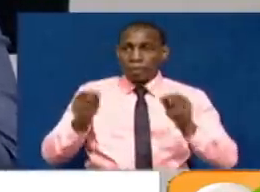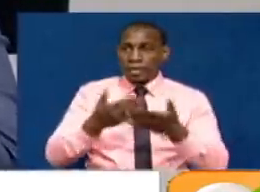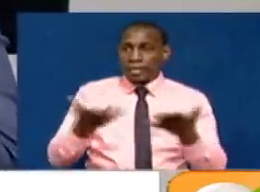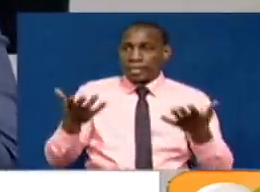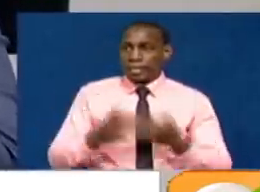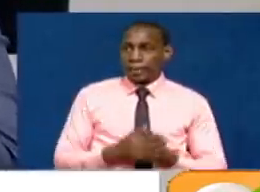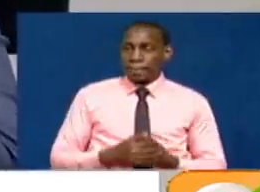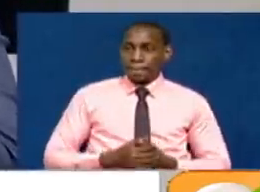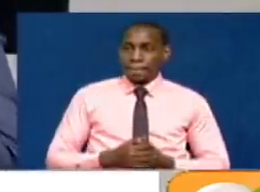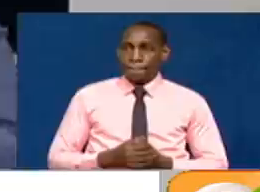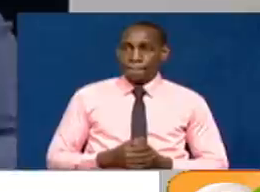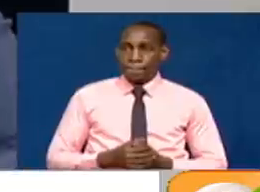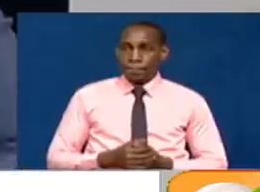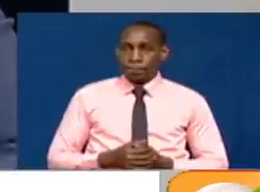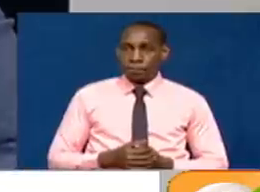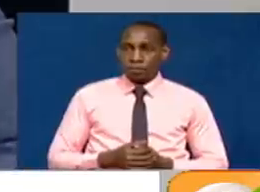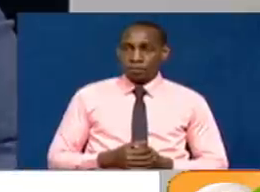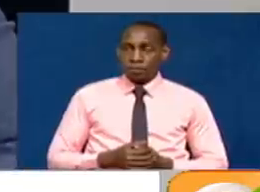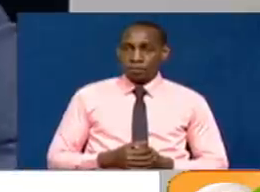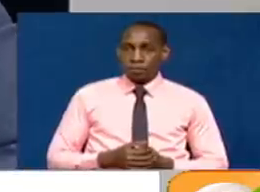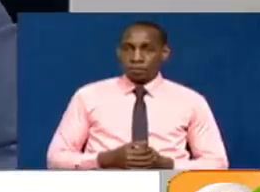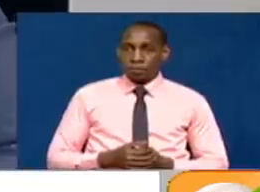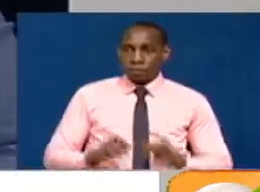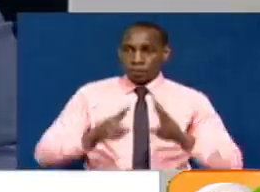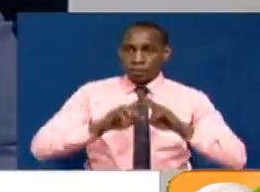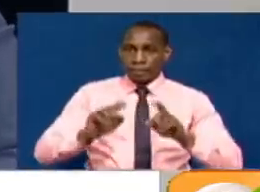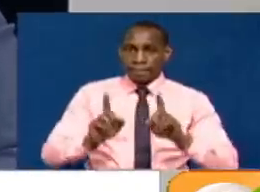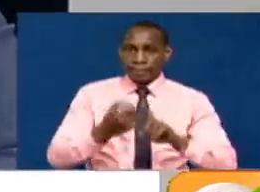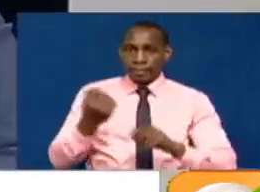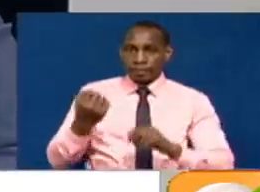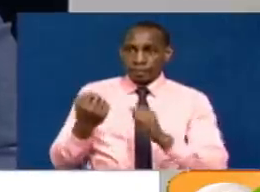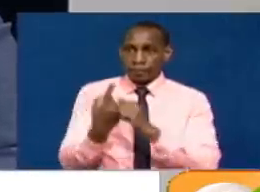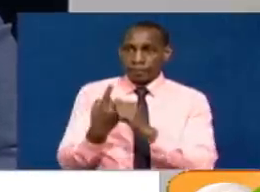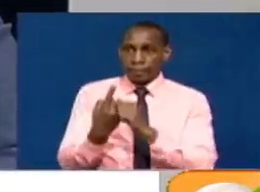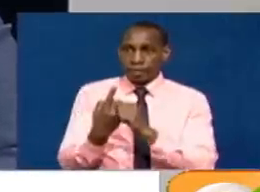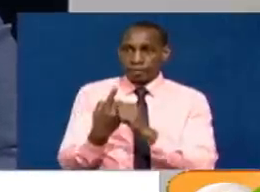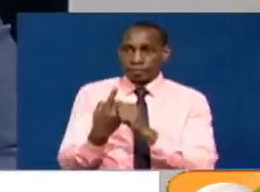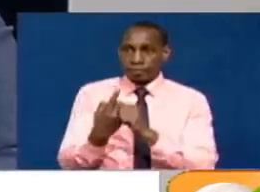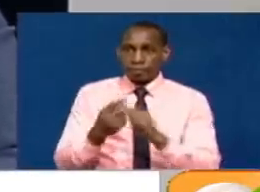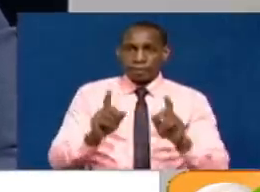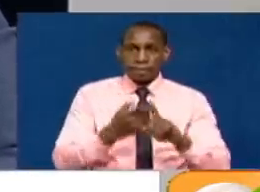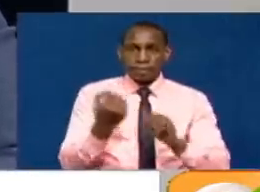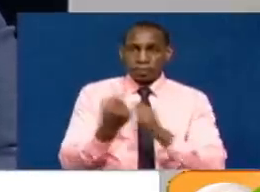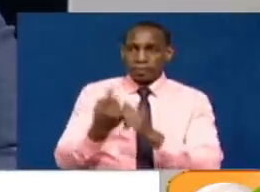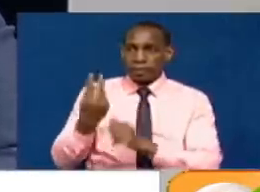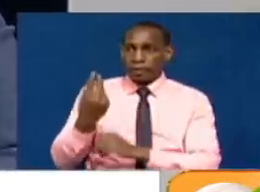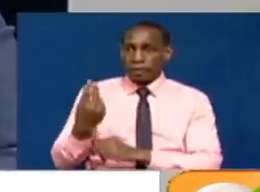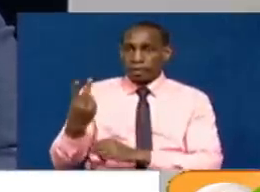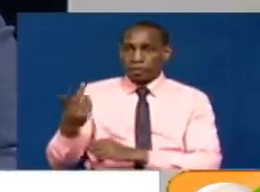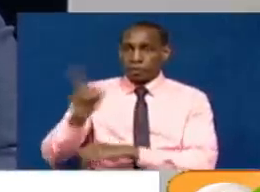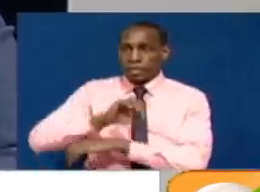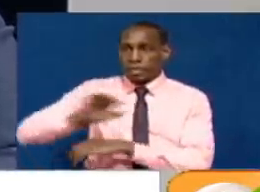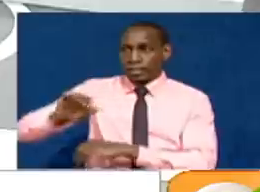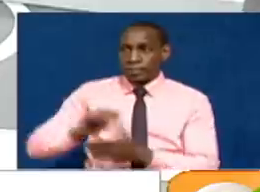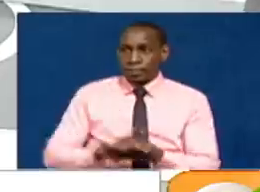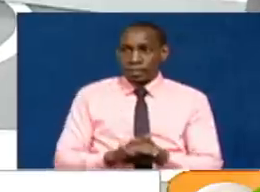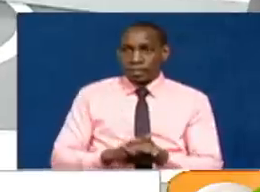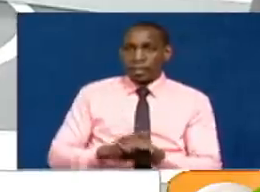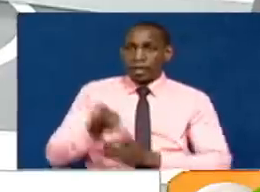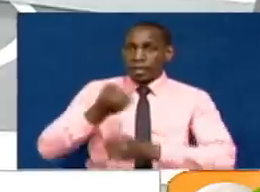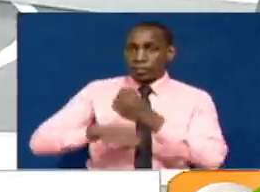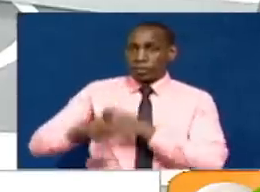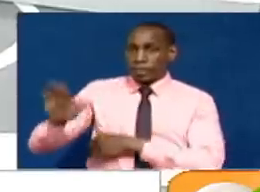it. And they were to commence on 1st of November. 1st of November is 2 days away. A few of those need to be done by